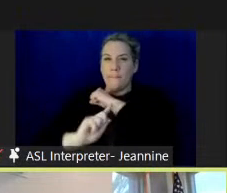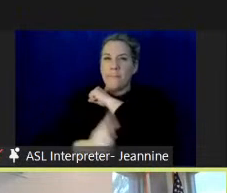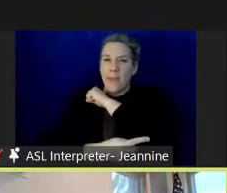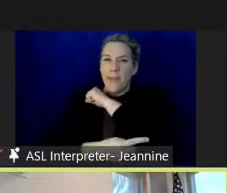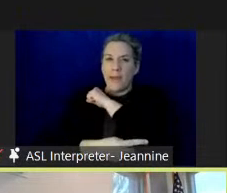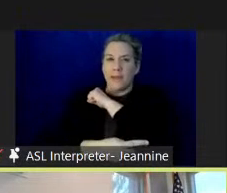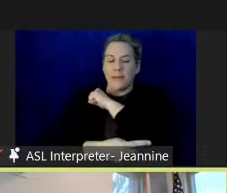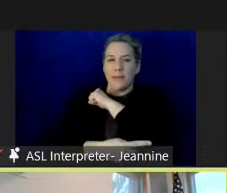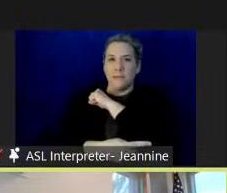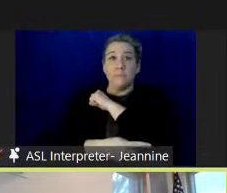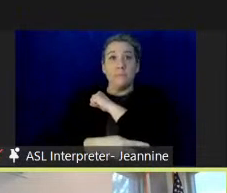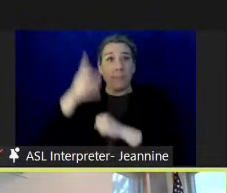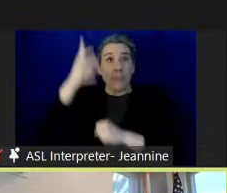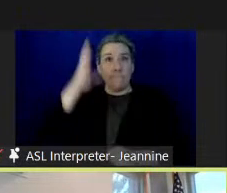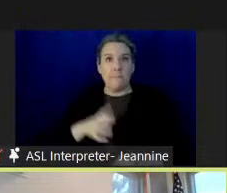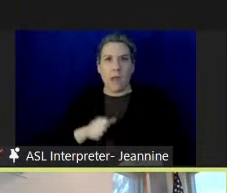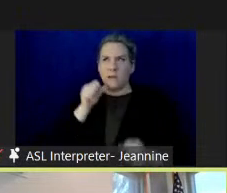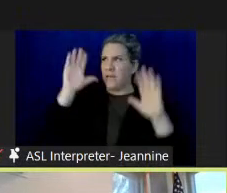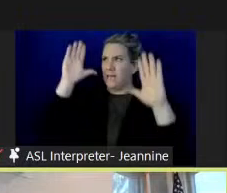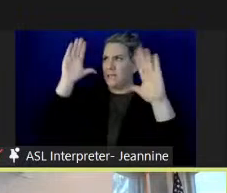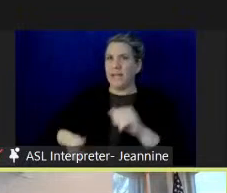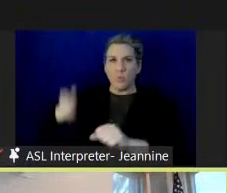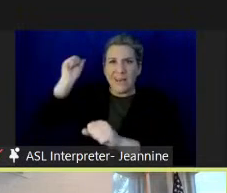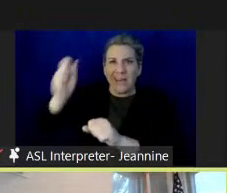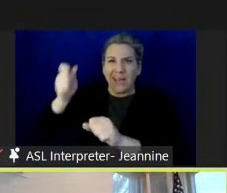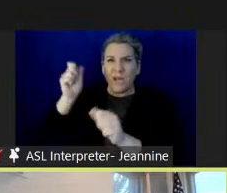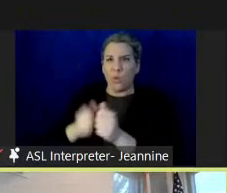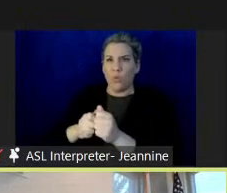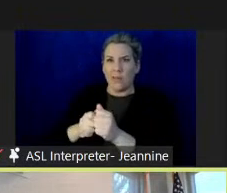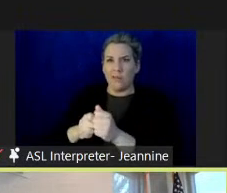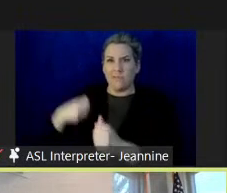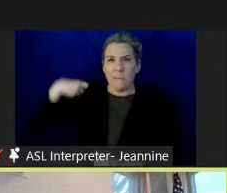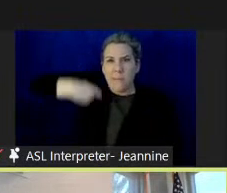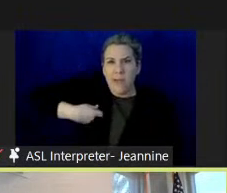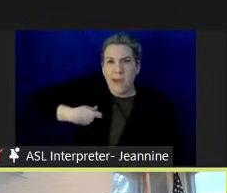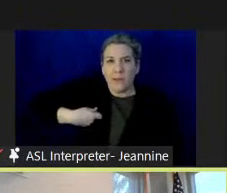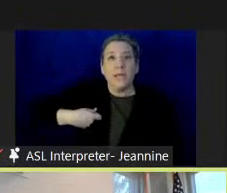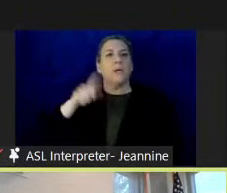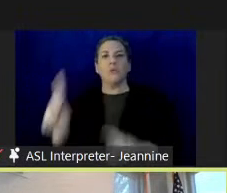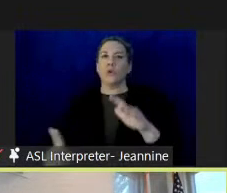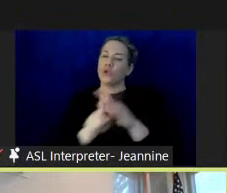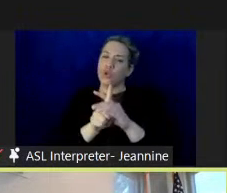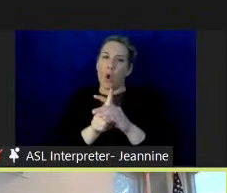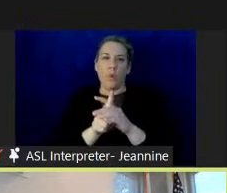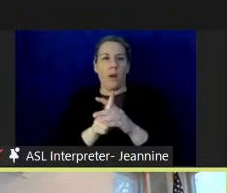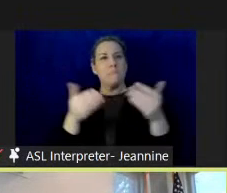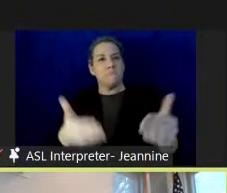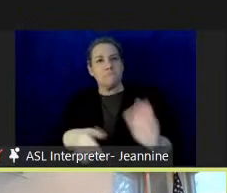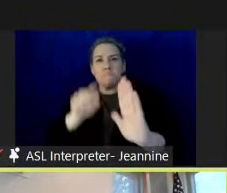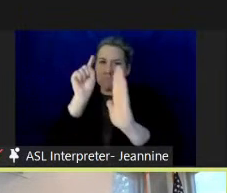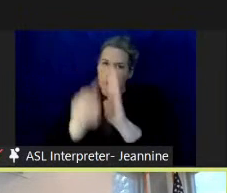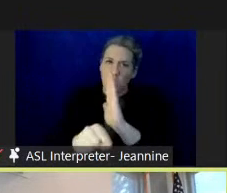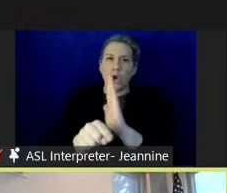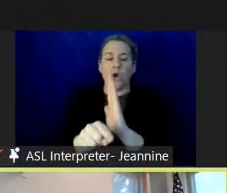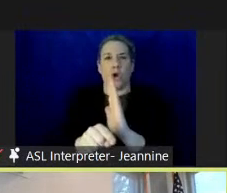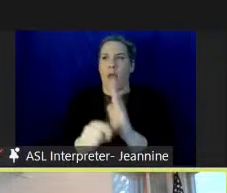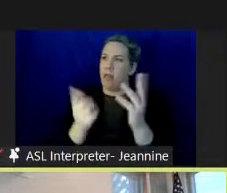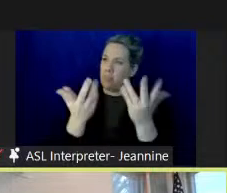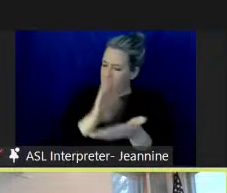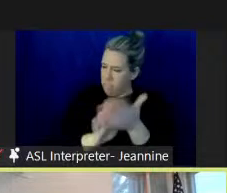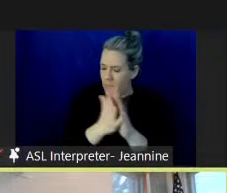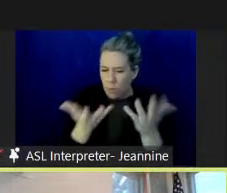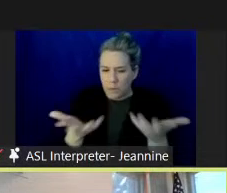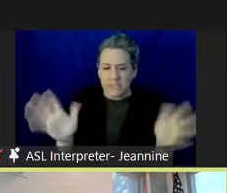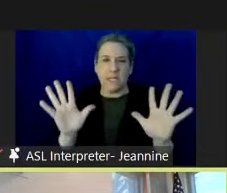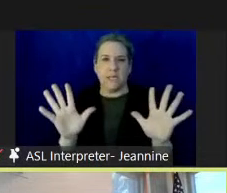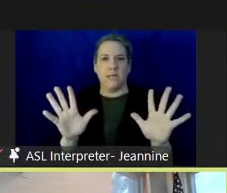He didn't anticipate that Ginger was going to hit him with an object. All right, he was going to show up and commit his murder, and that was it. He was not going to receive